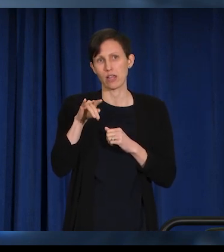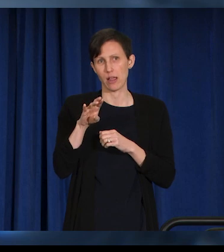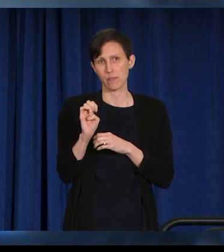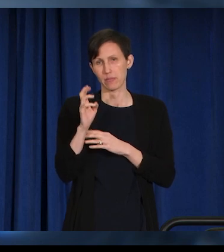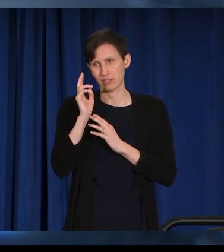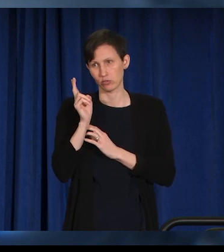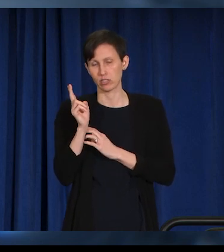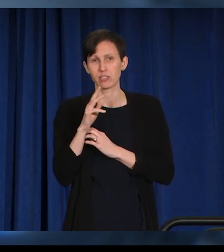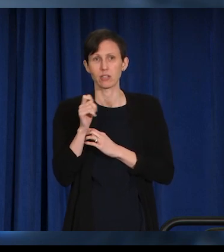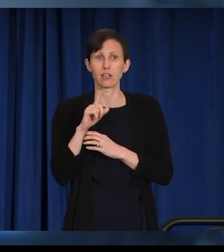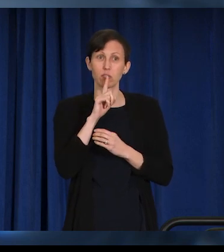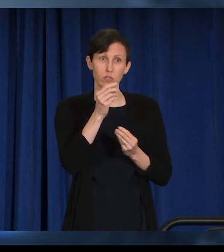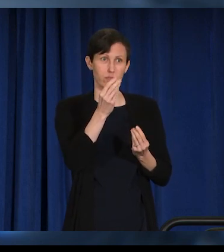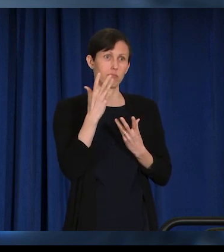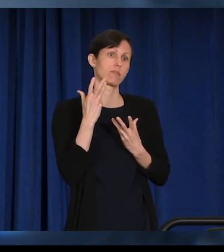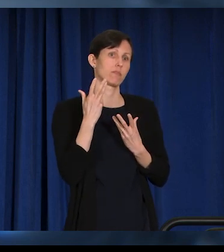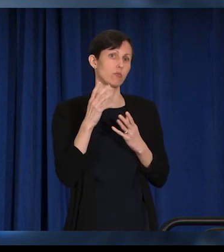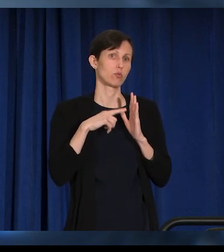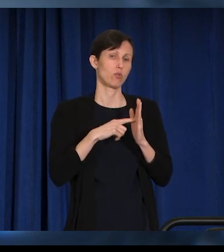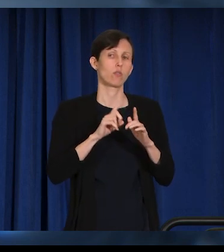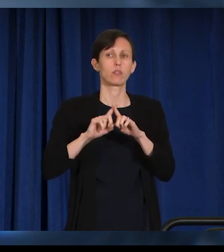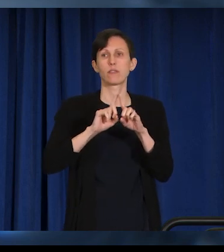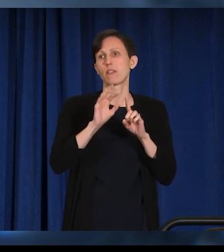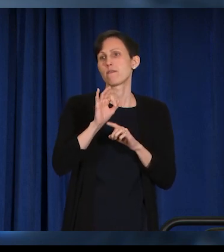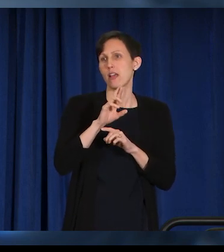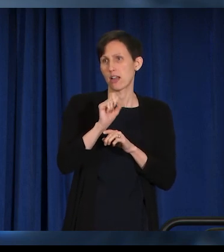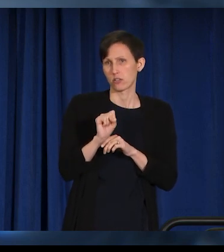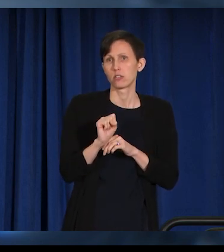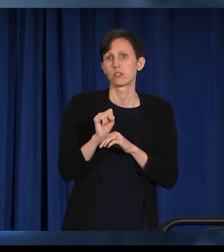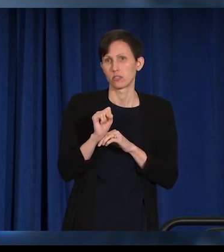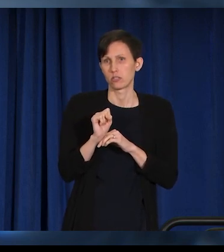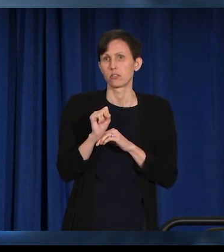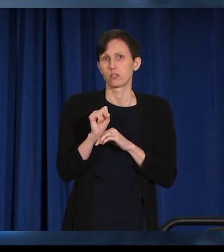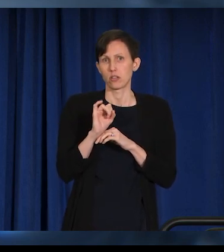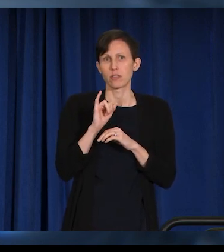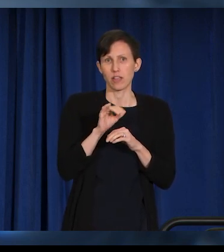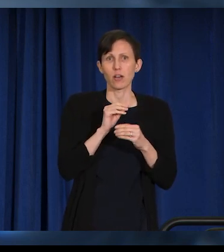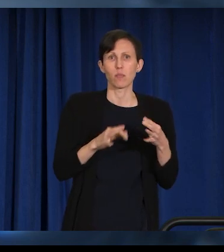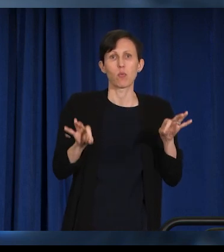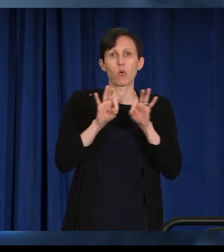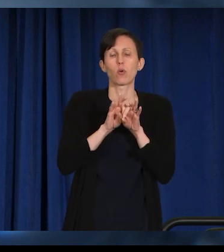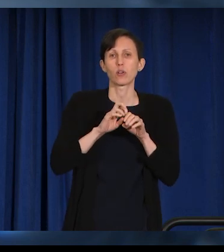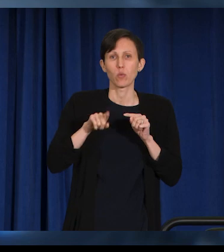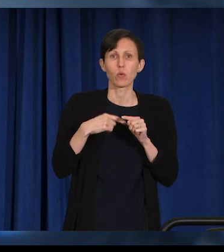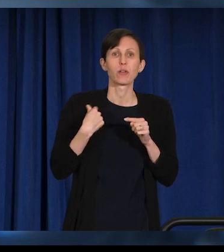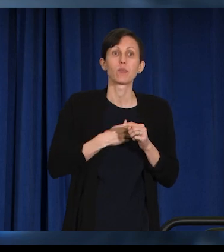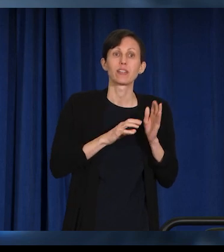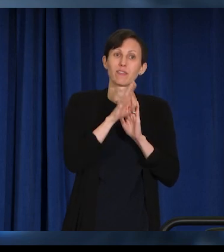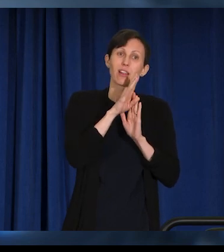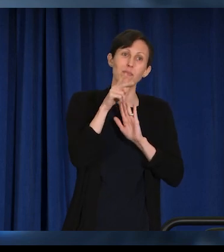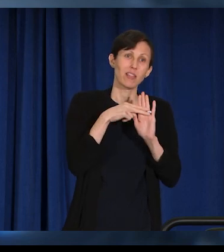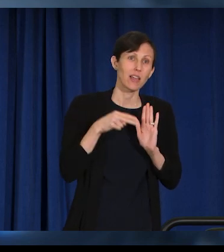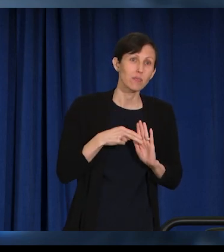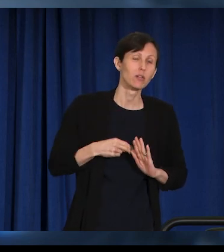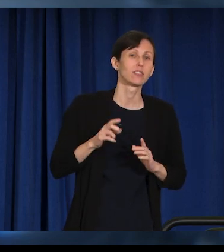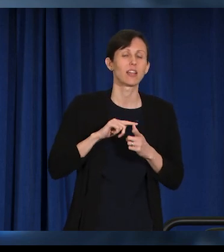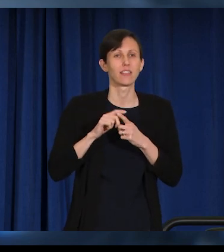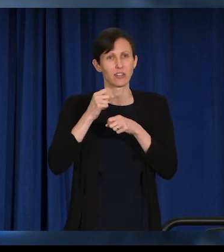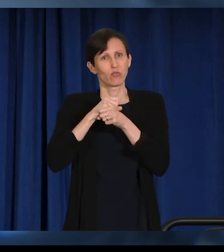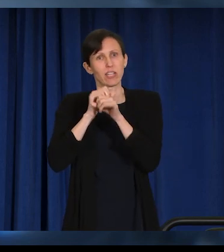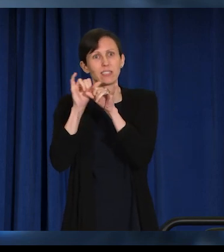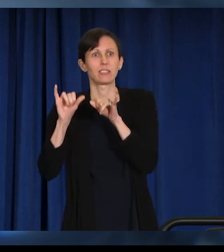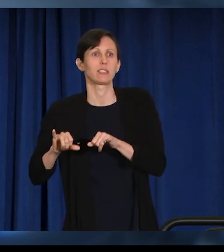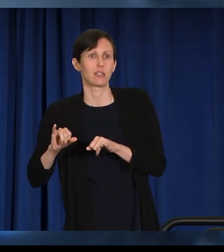instructive in terms of the factors at play when humans create neurotype labels and then develop systems in reaction to those